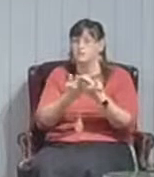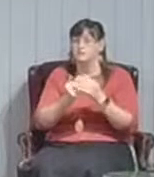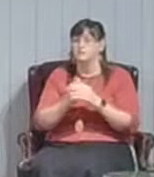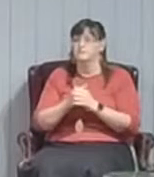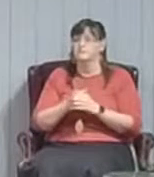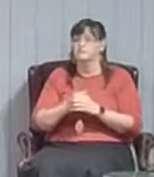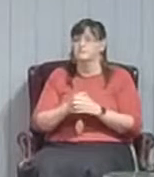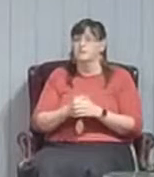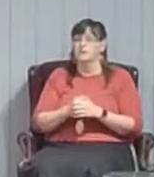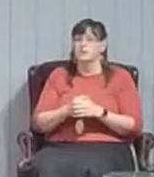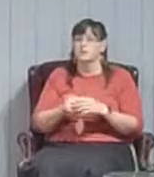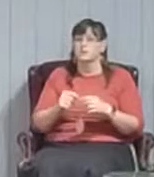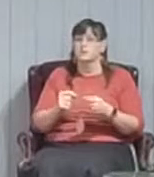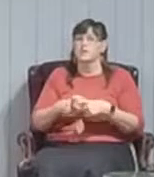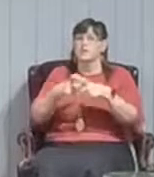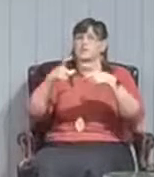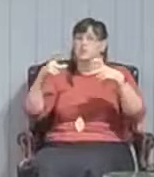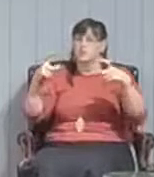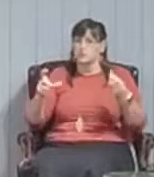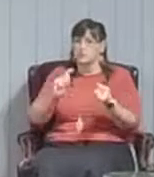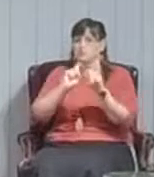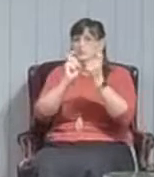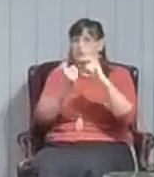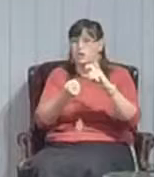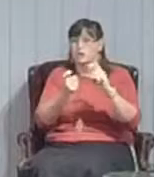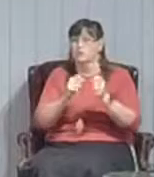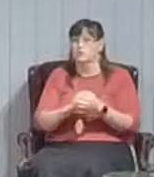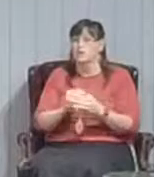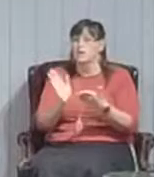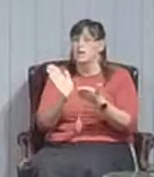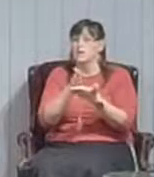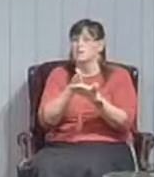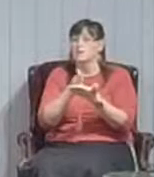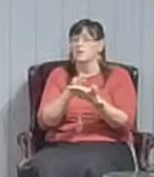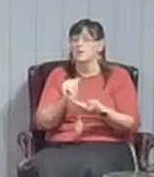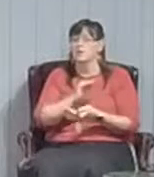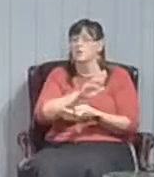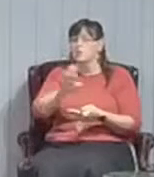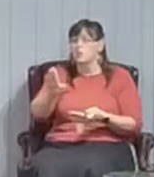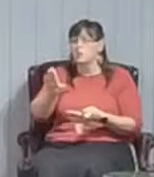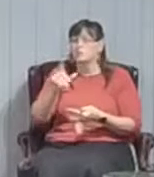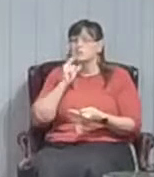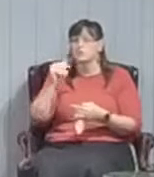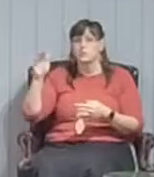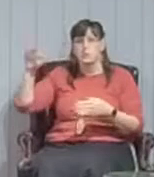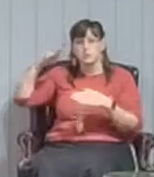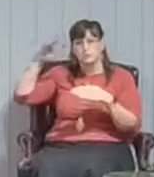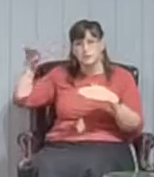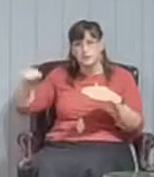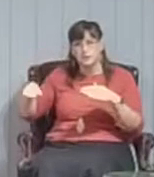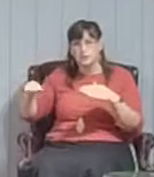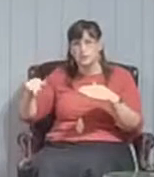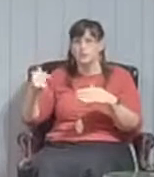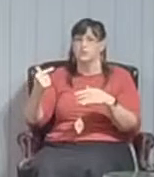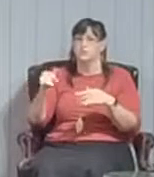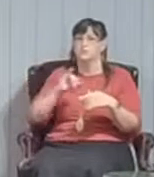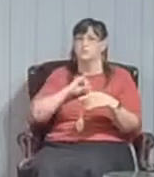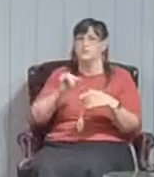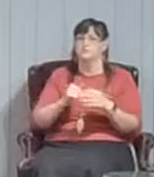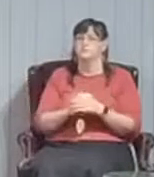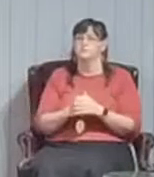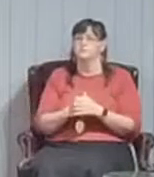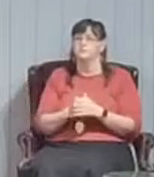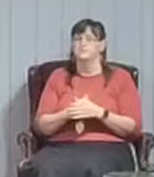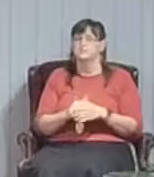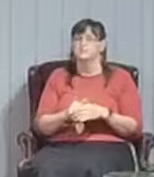a great amount of change, and I noticed that among those who are younger than I am, not everyone who's younger